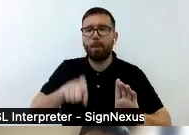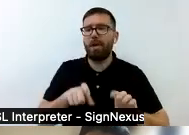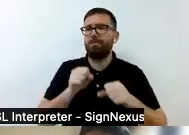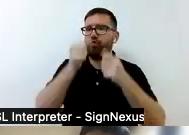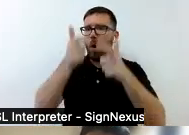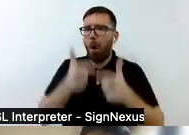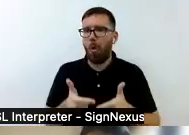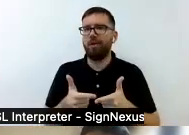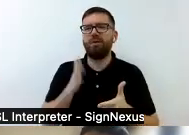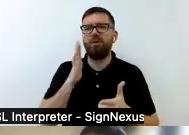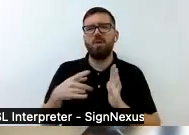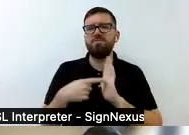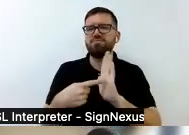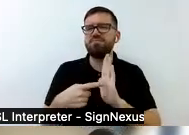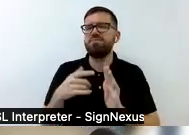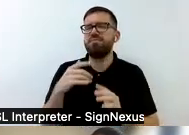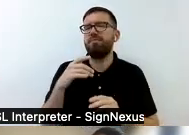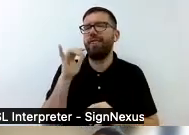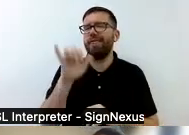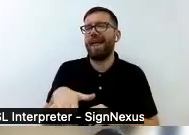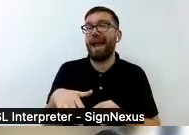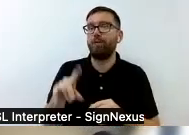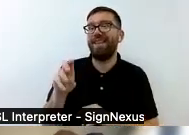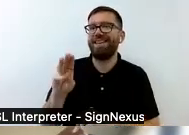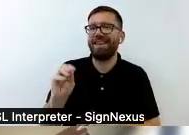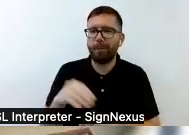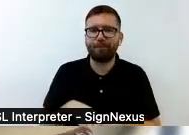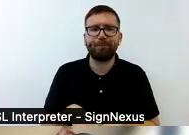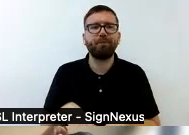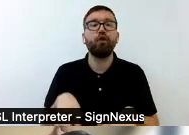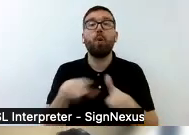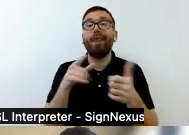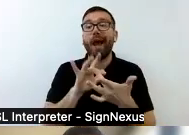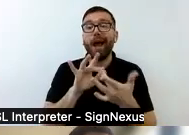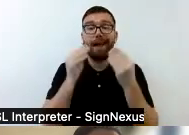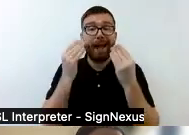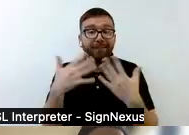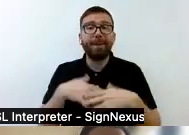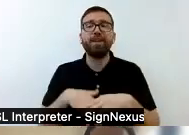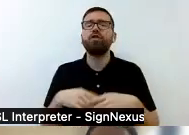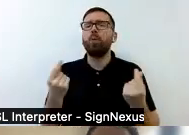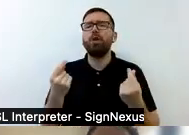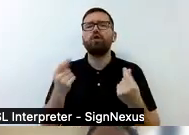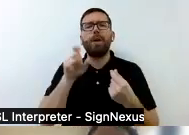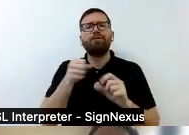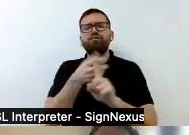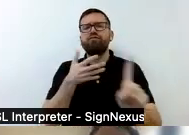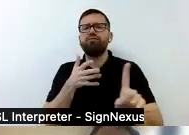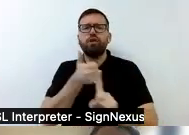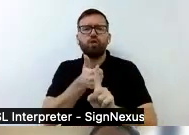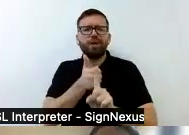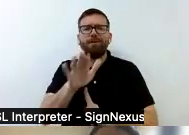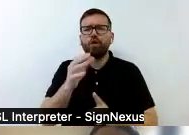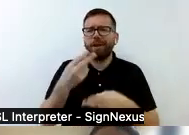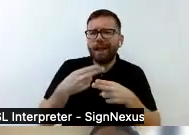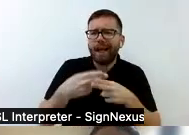So in the first 2 sections, applicant information and contact information, you'll be asked to provide basic information, name,